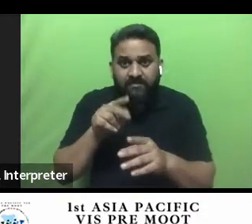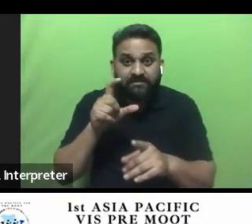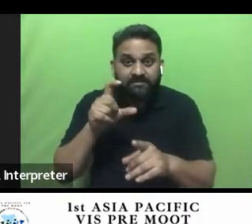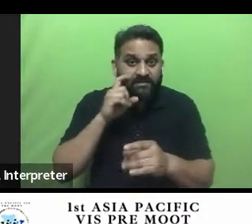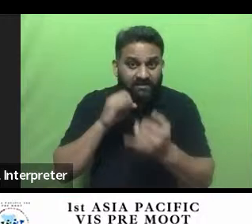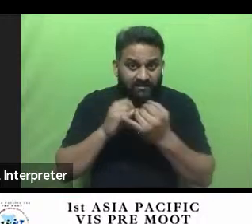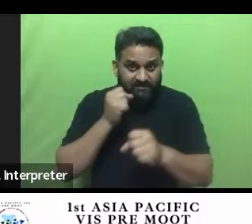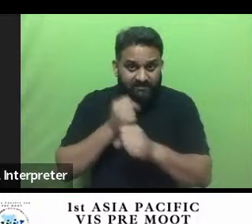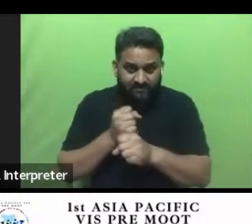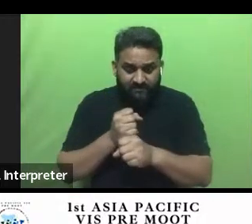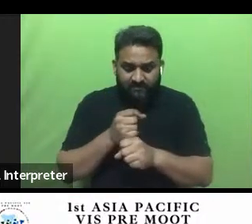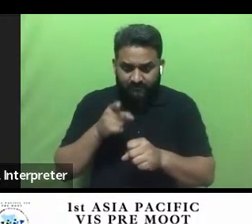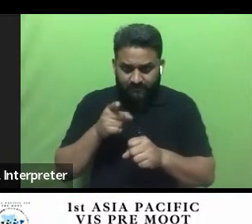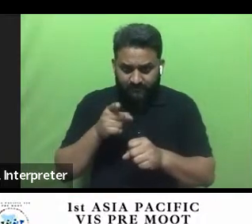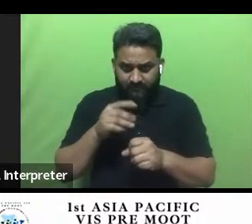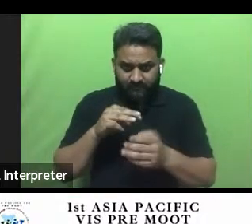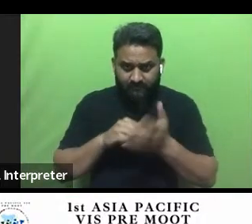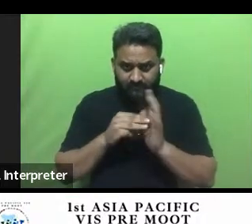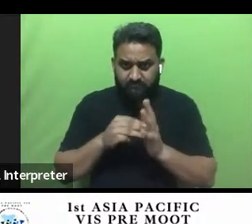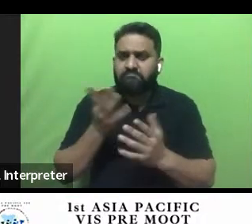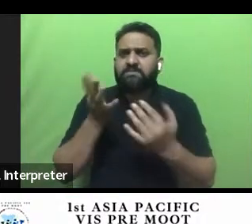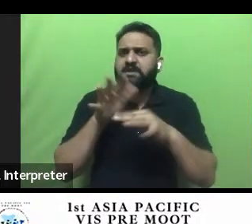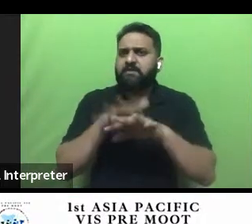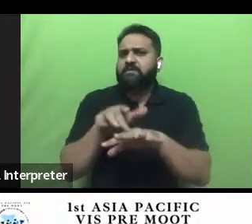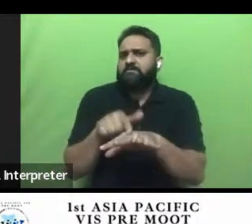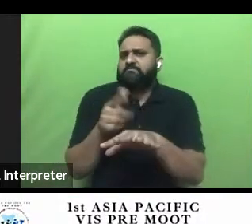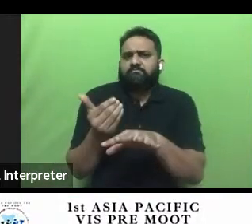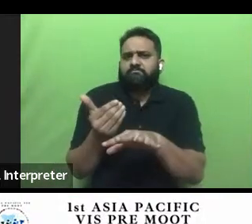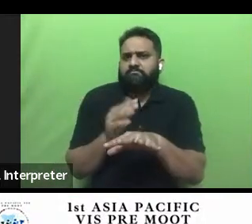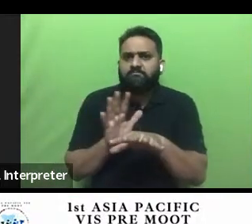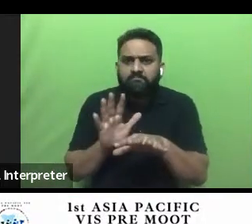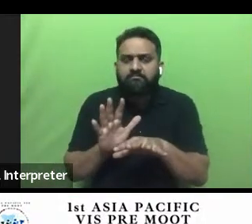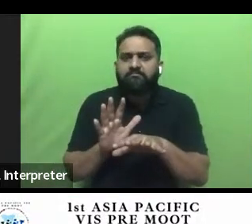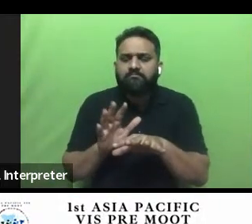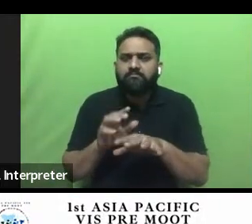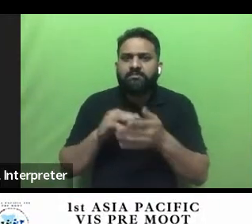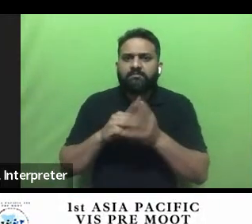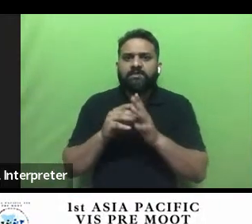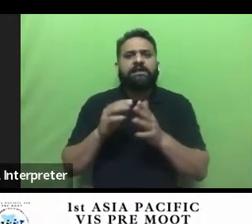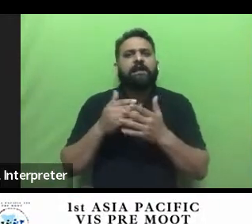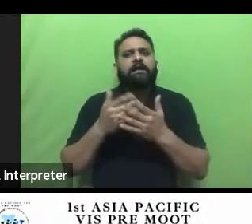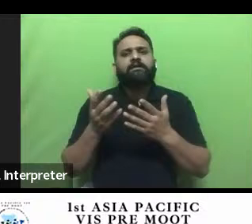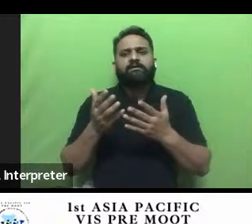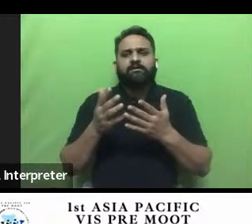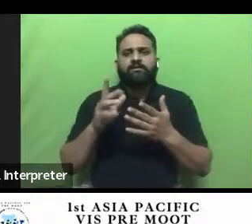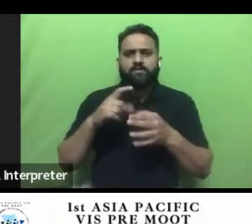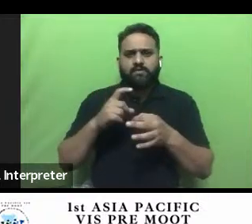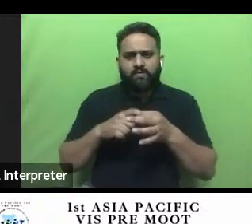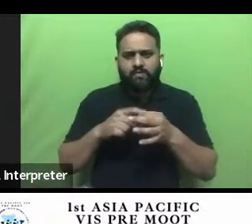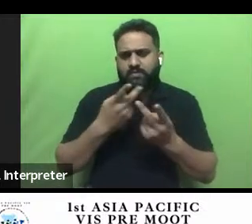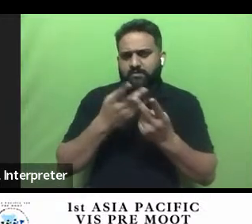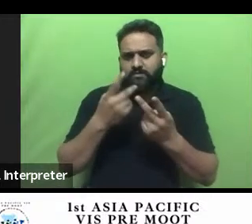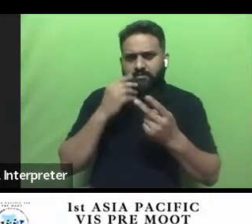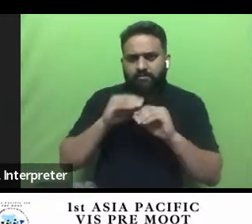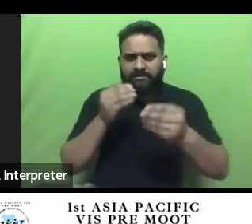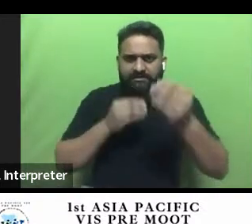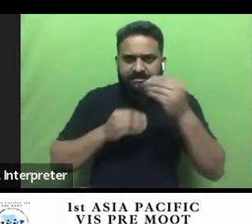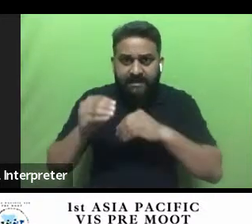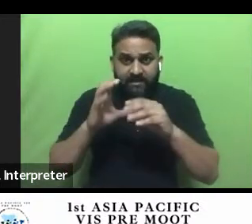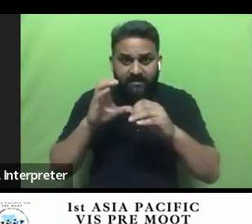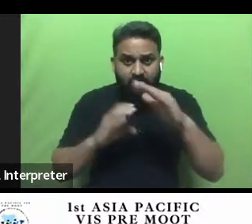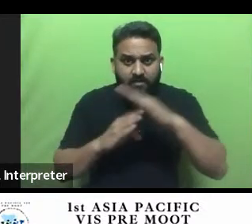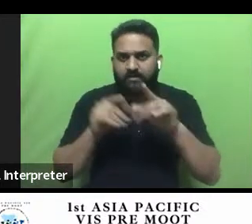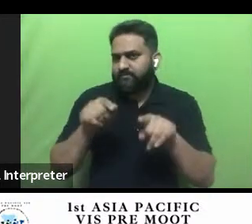CISG does not apply to the question of their formation. It only applies to the question of formation of sales contracts.